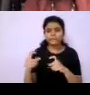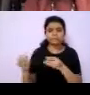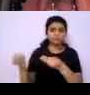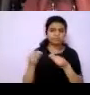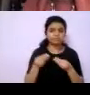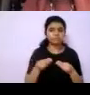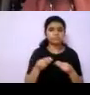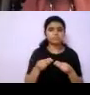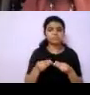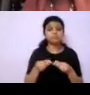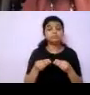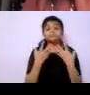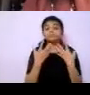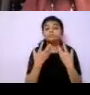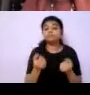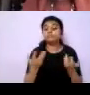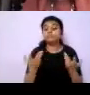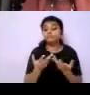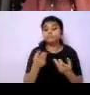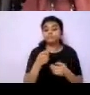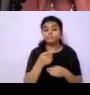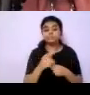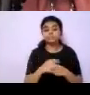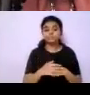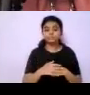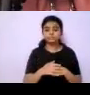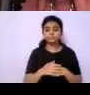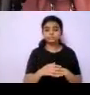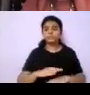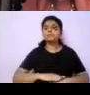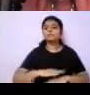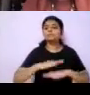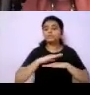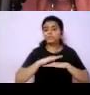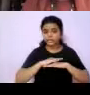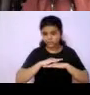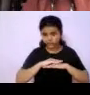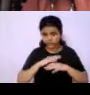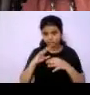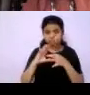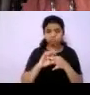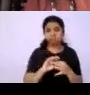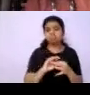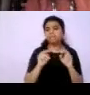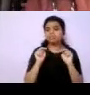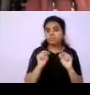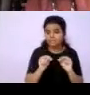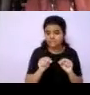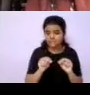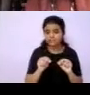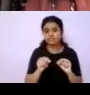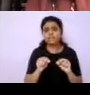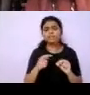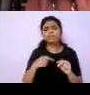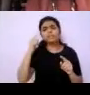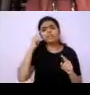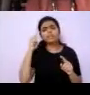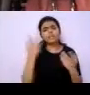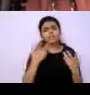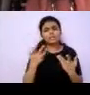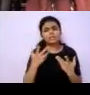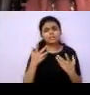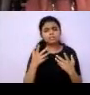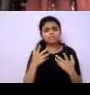to satisfy a particular want, which is less urgent than a need, that we consider whether doing